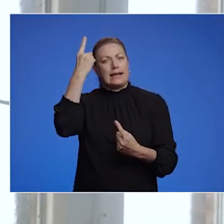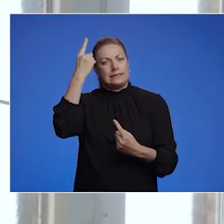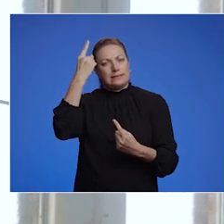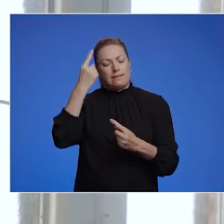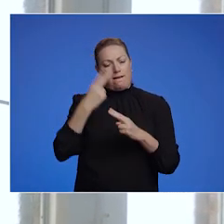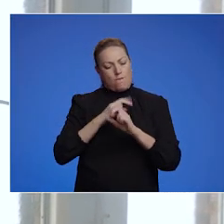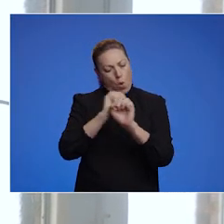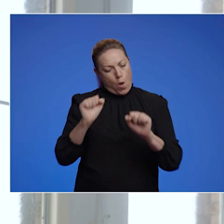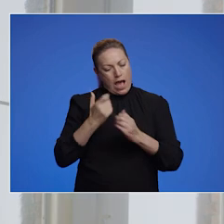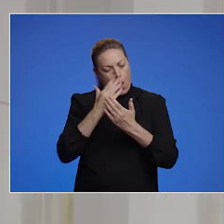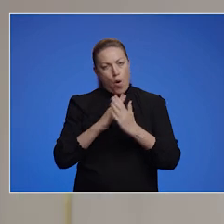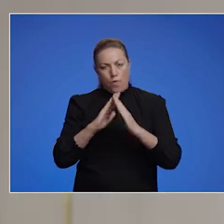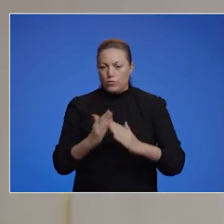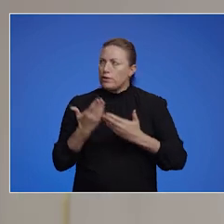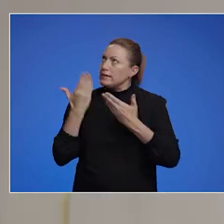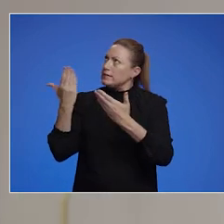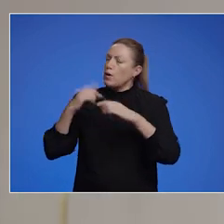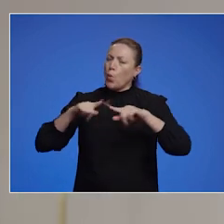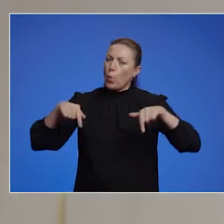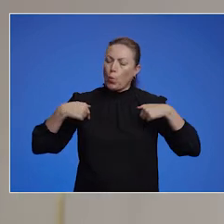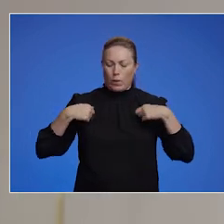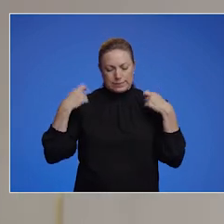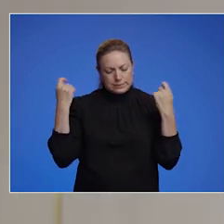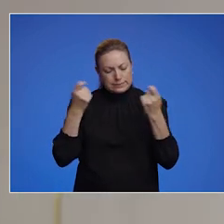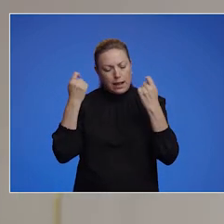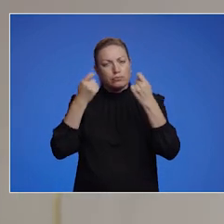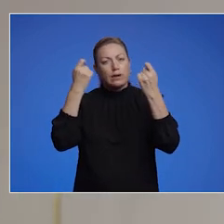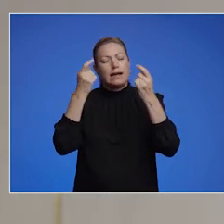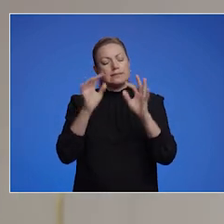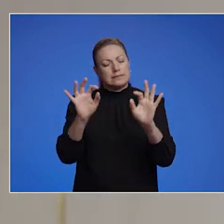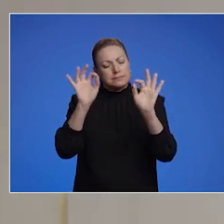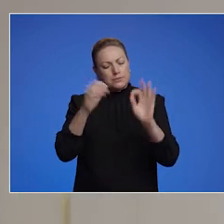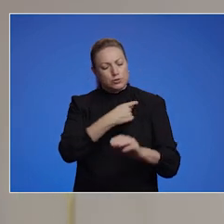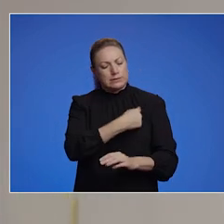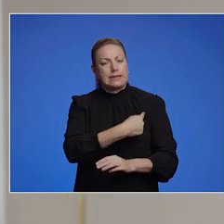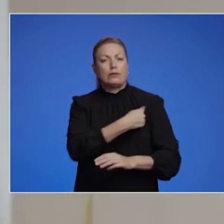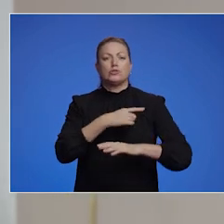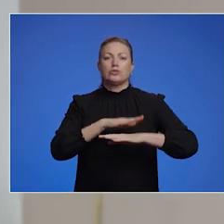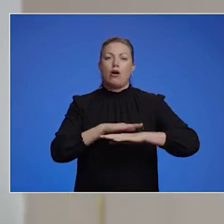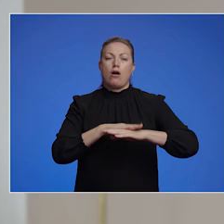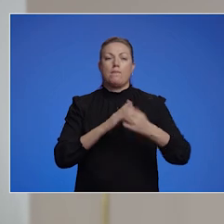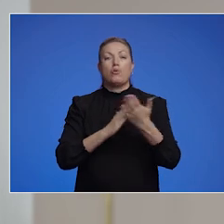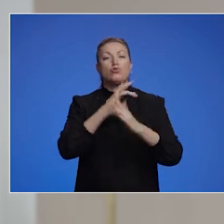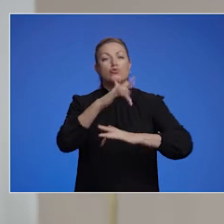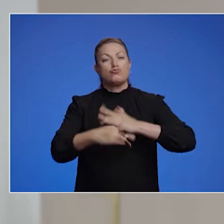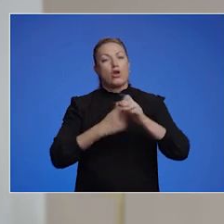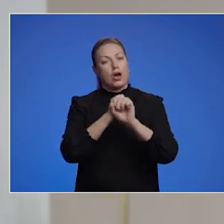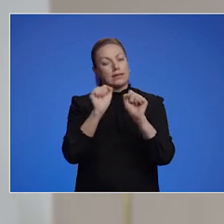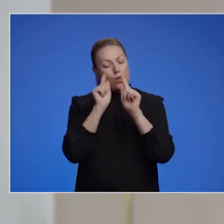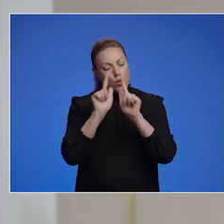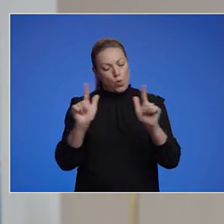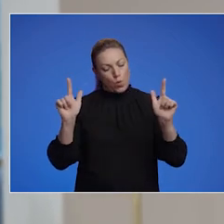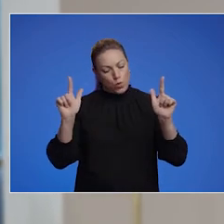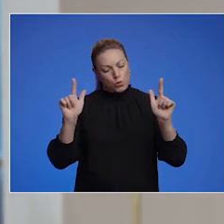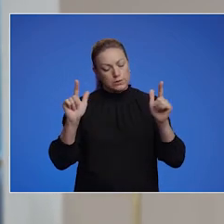pray, to make these offerings, for with them we celebrate the beginning of this venerable and sacred time, through Christ our Lord. Amen.